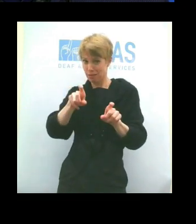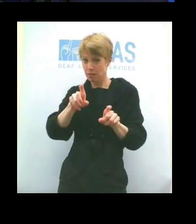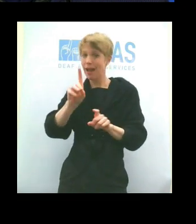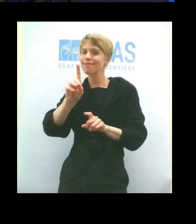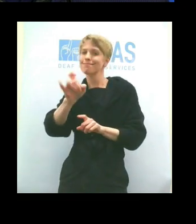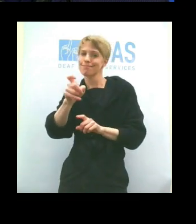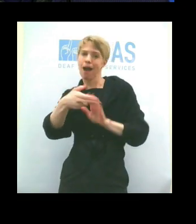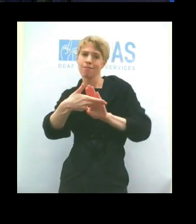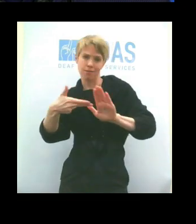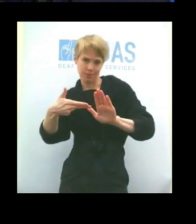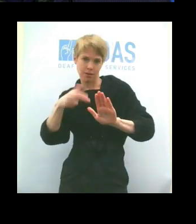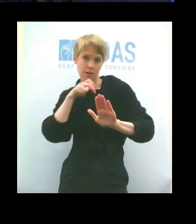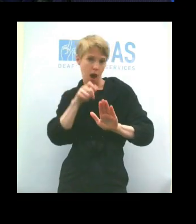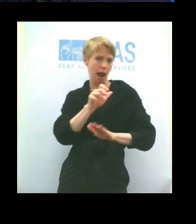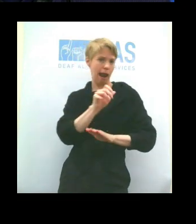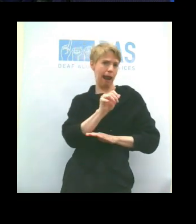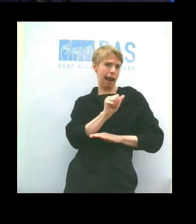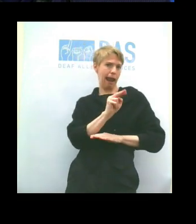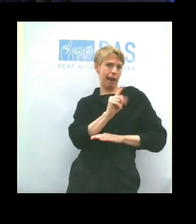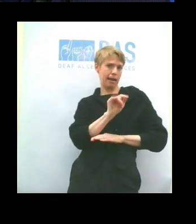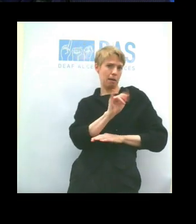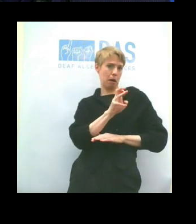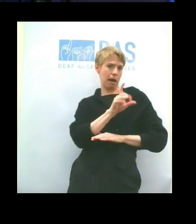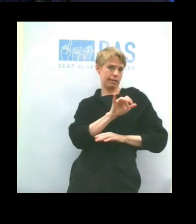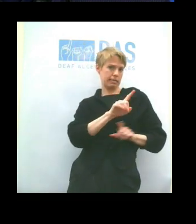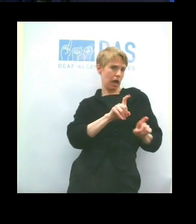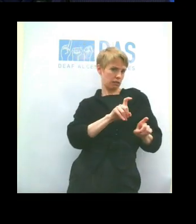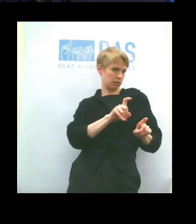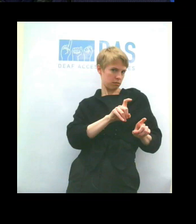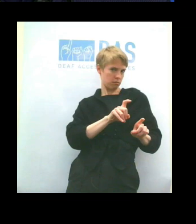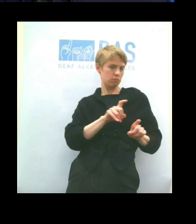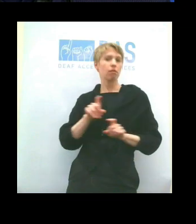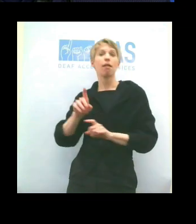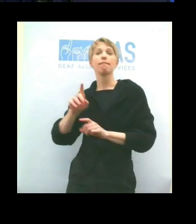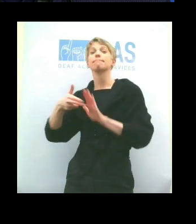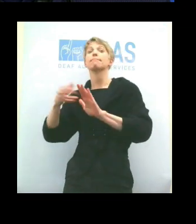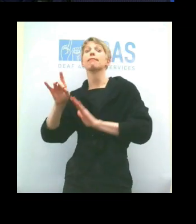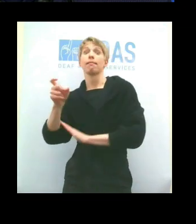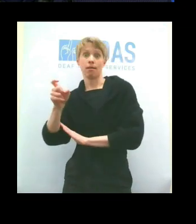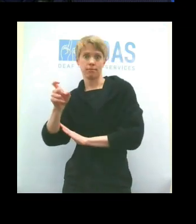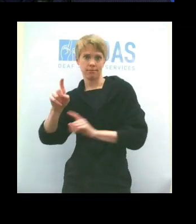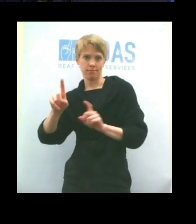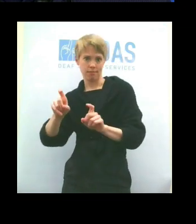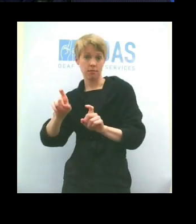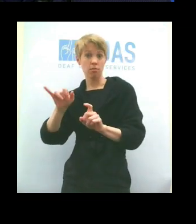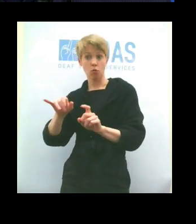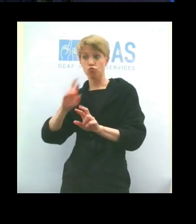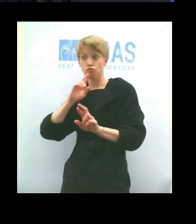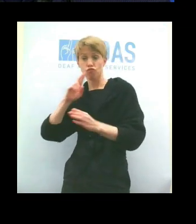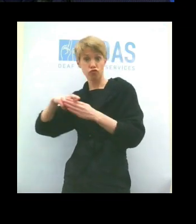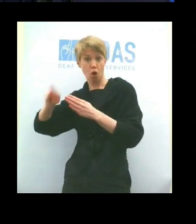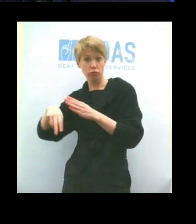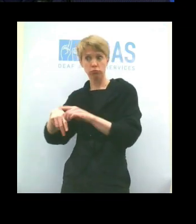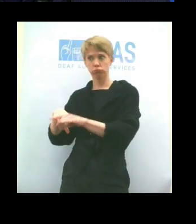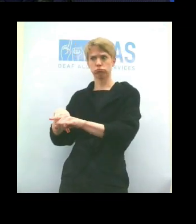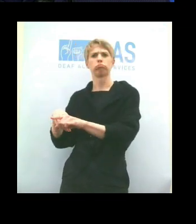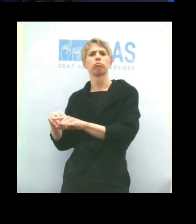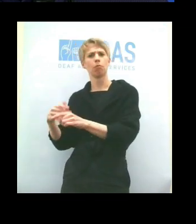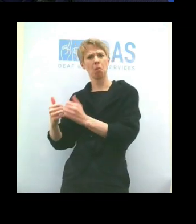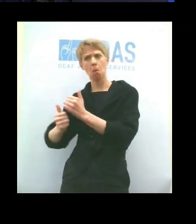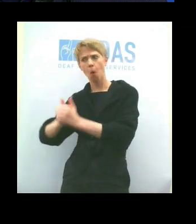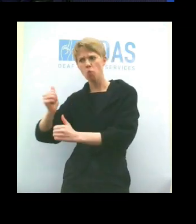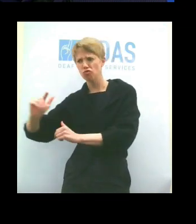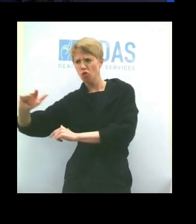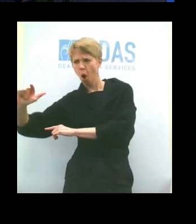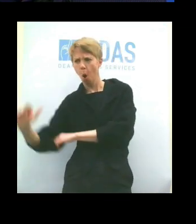test, tested positive. And that is the lowest it's been for quite some time, since at least the first week of April, in